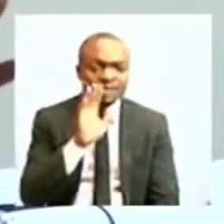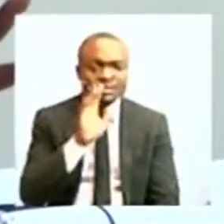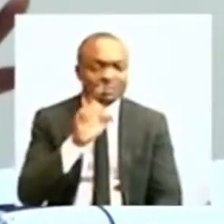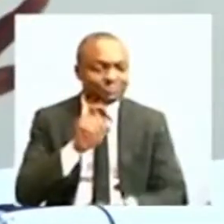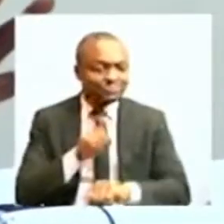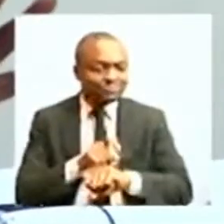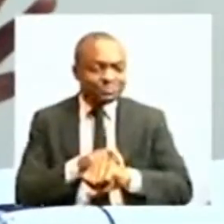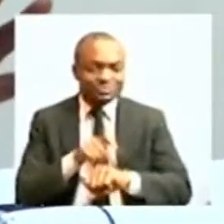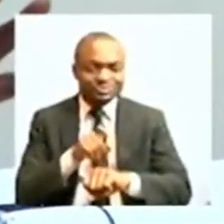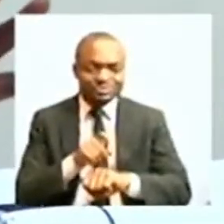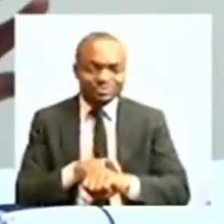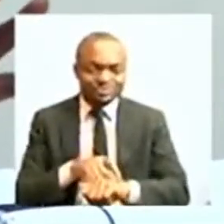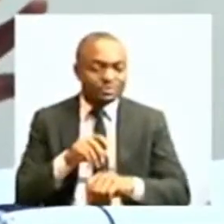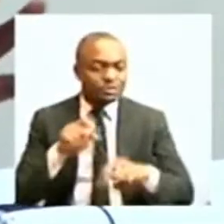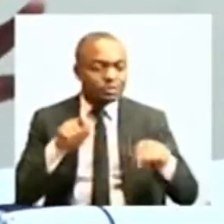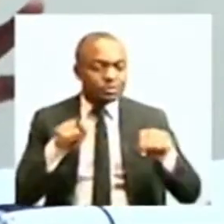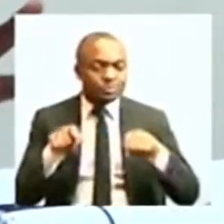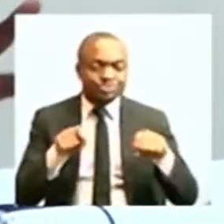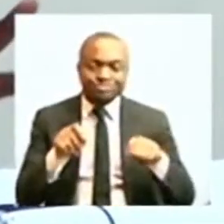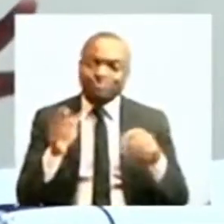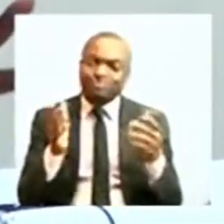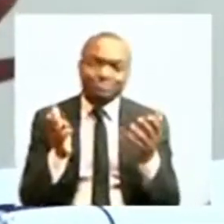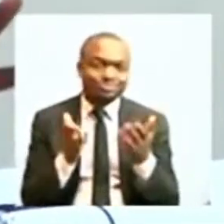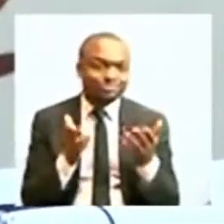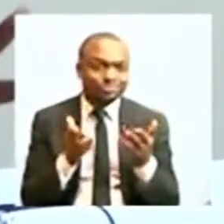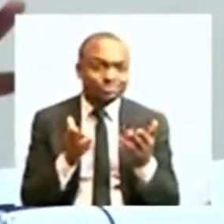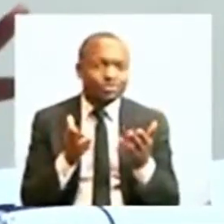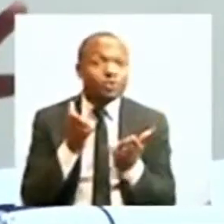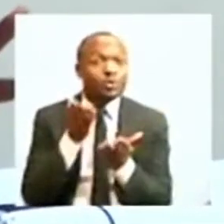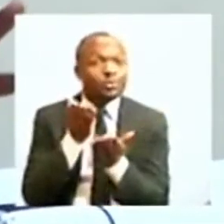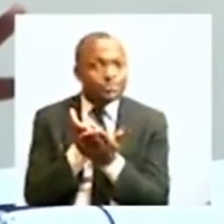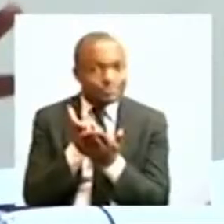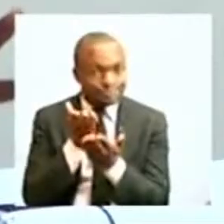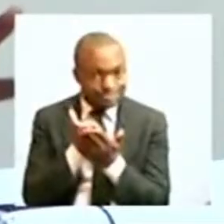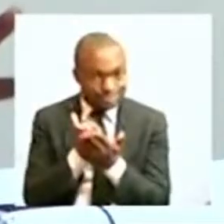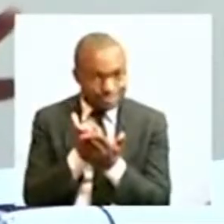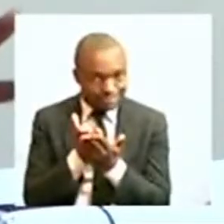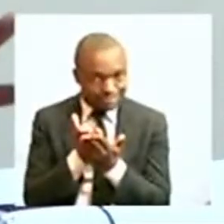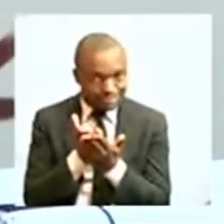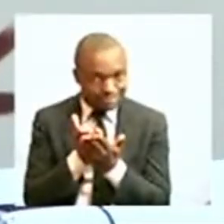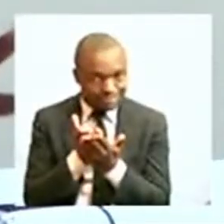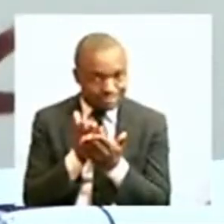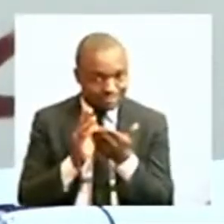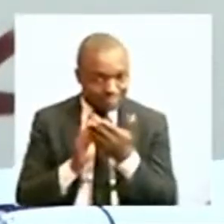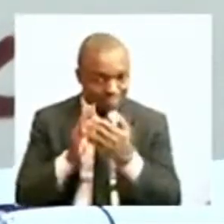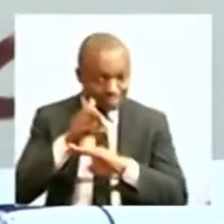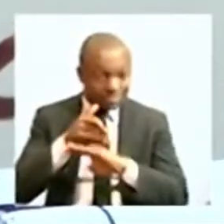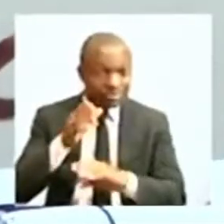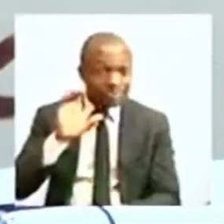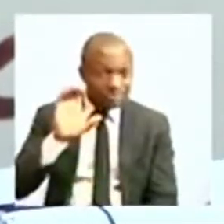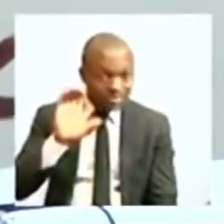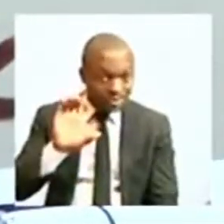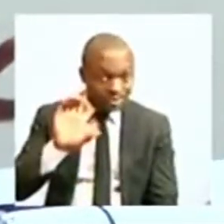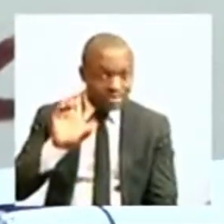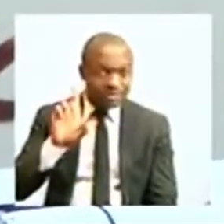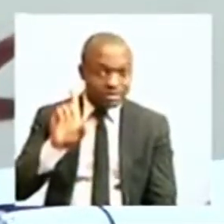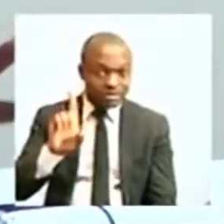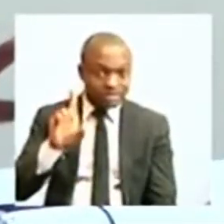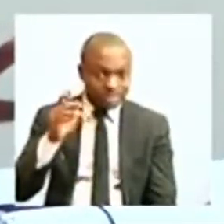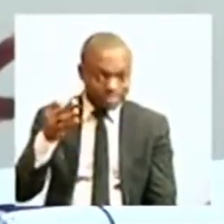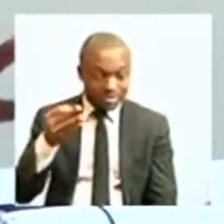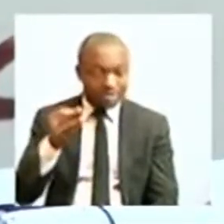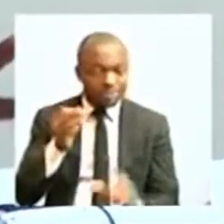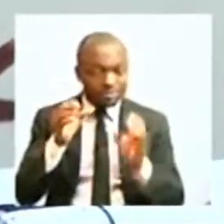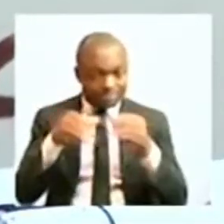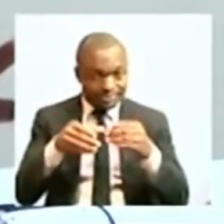And you have no control. We are appealing. After the CDF